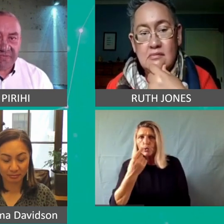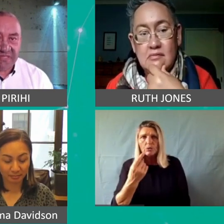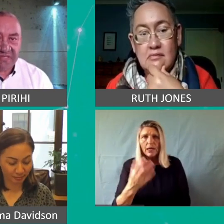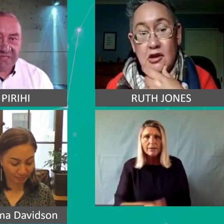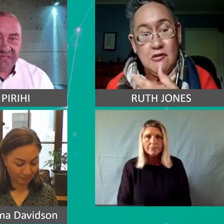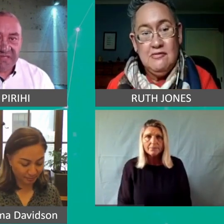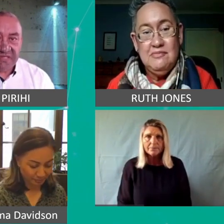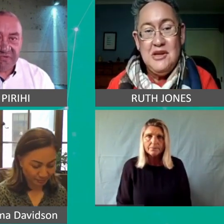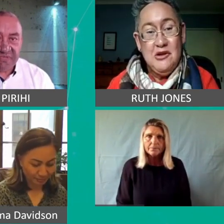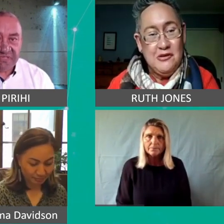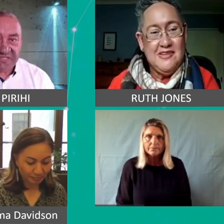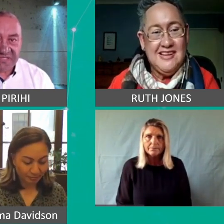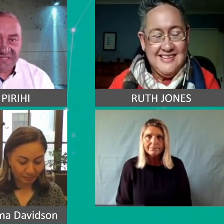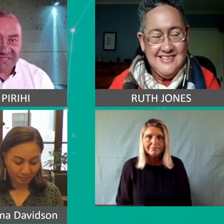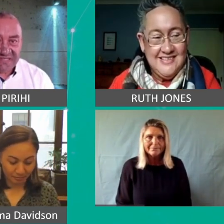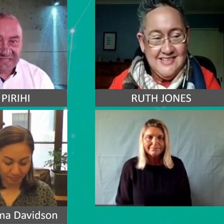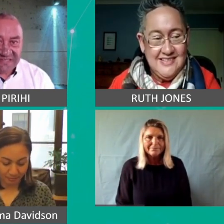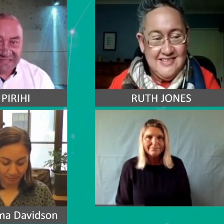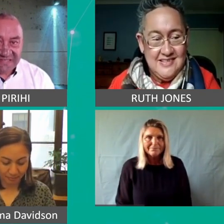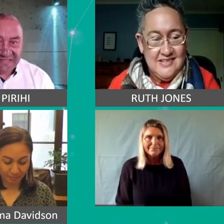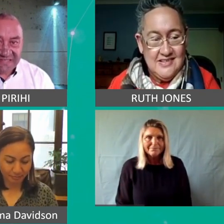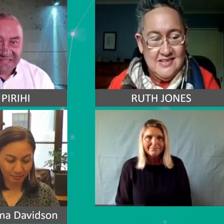Debbie. You're on mute.